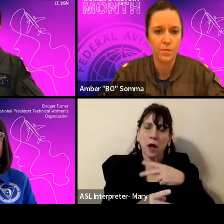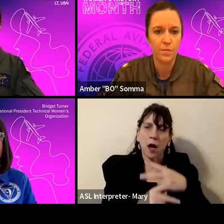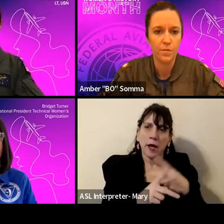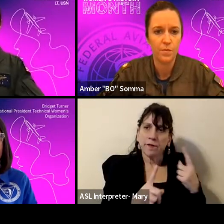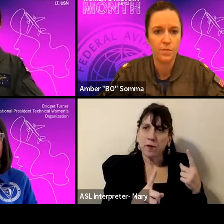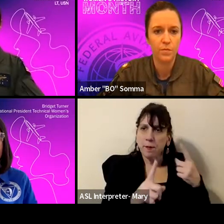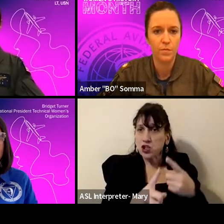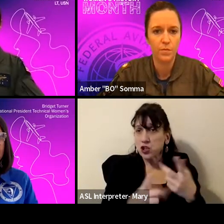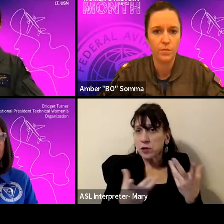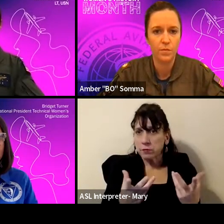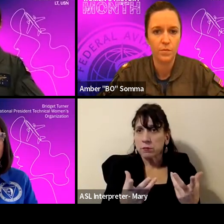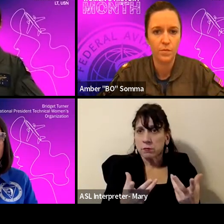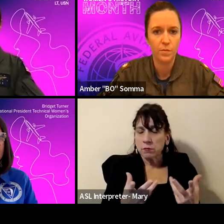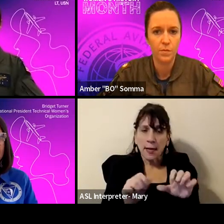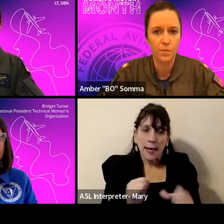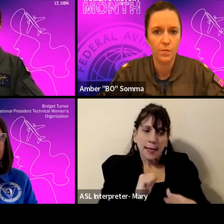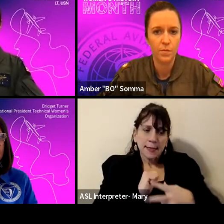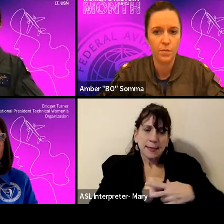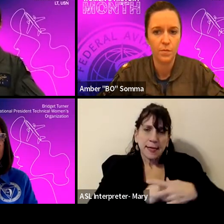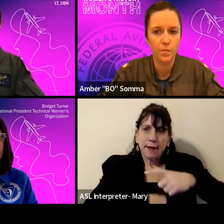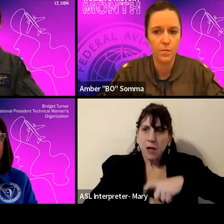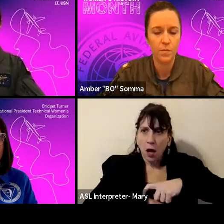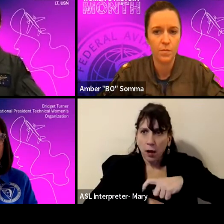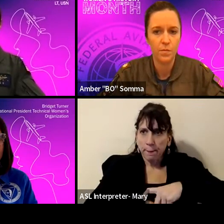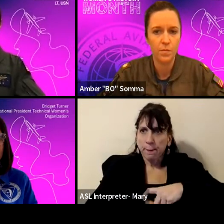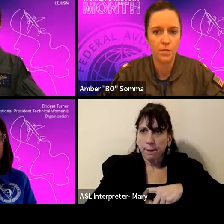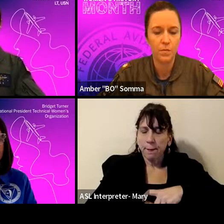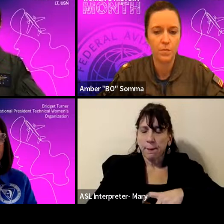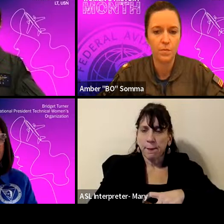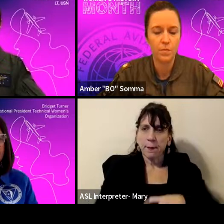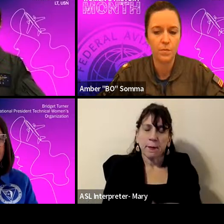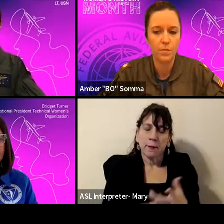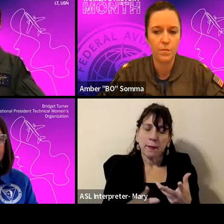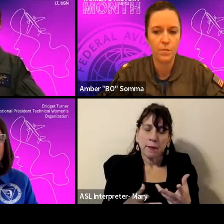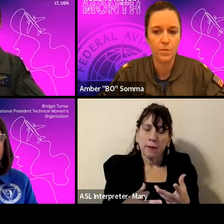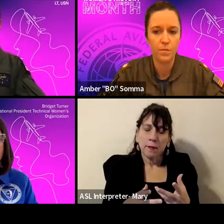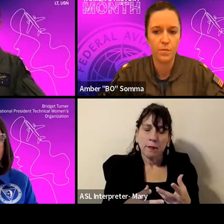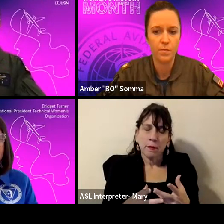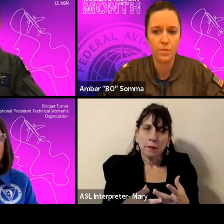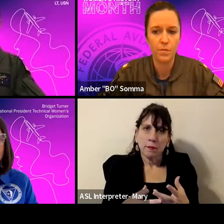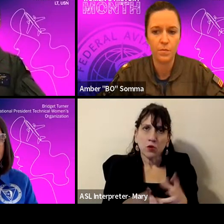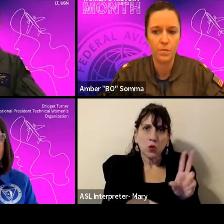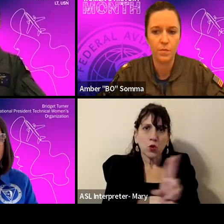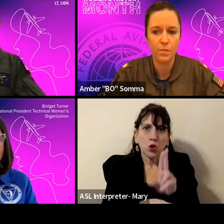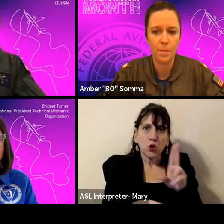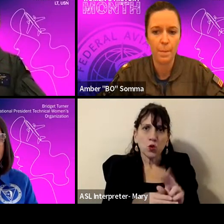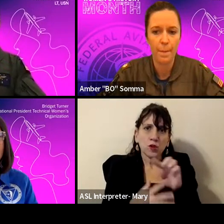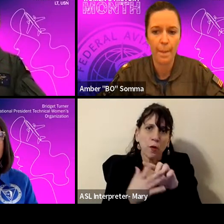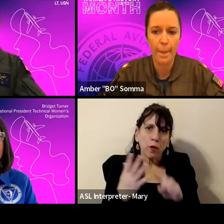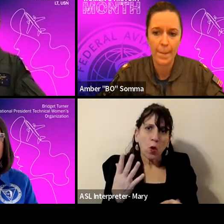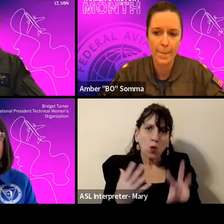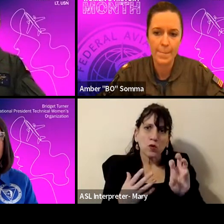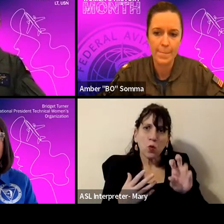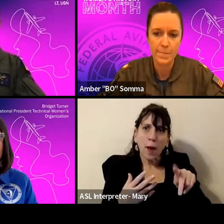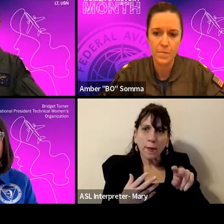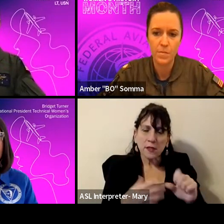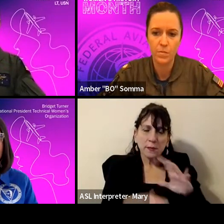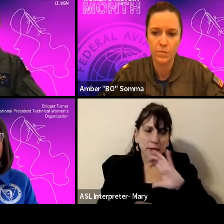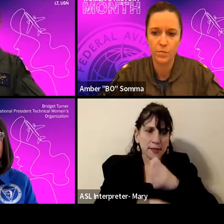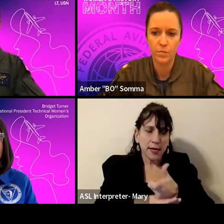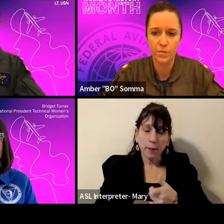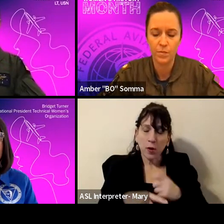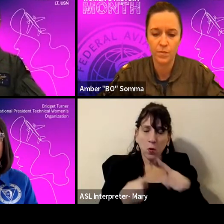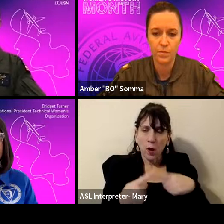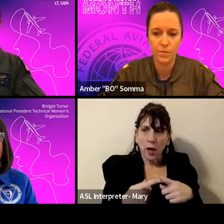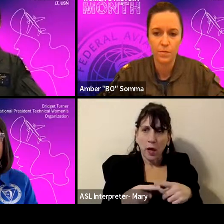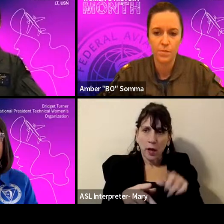I can save us time in order to use those weapons by setting that up while the